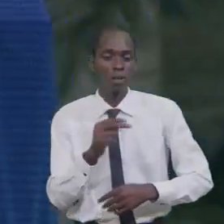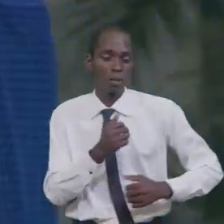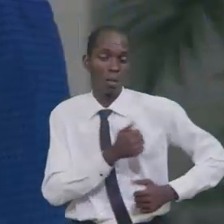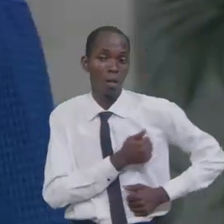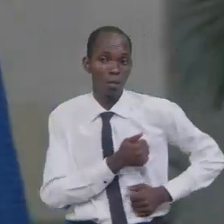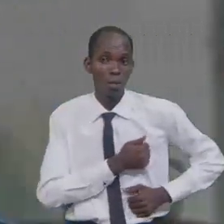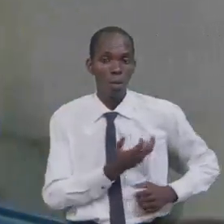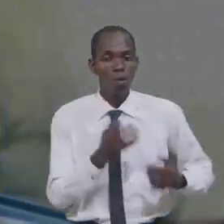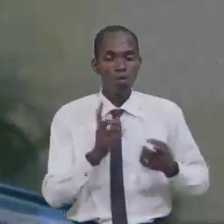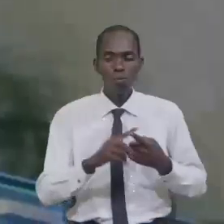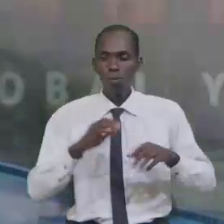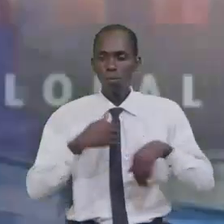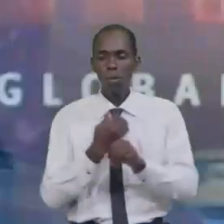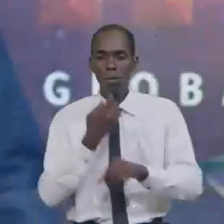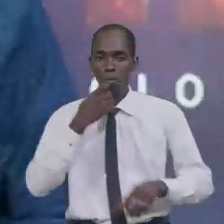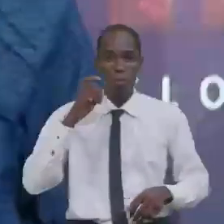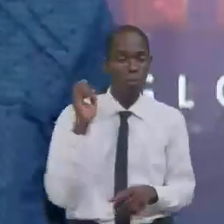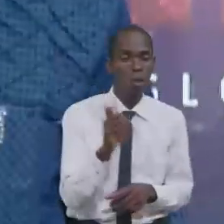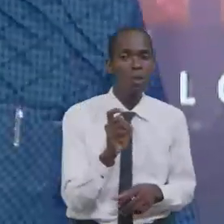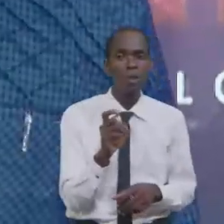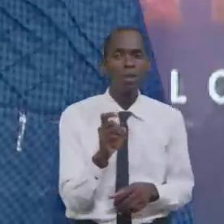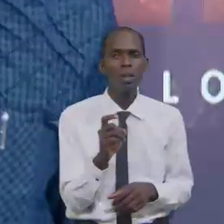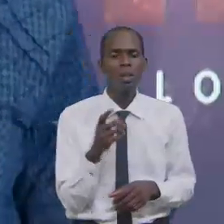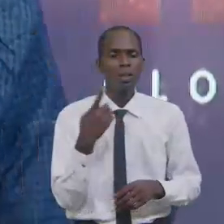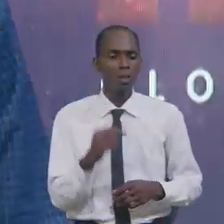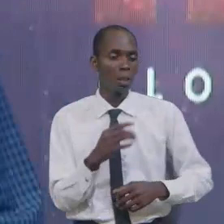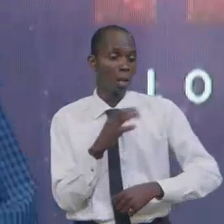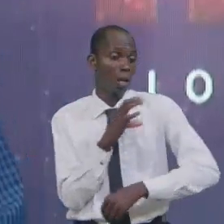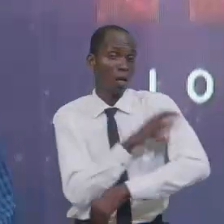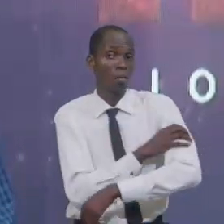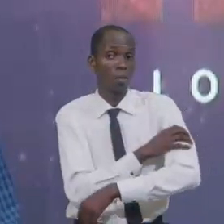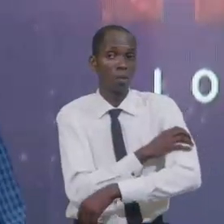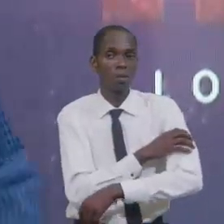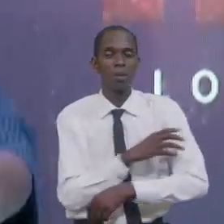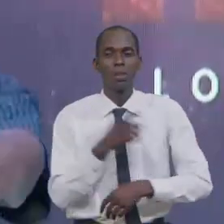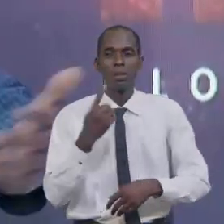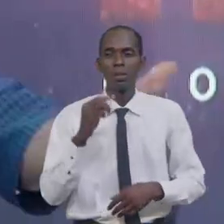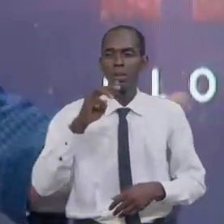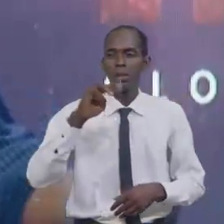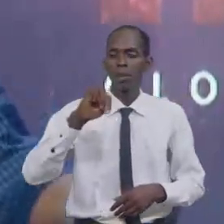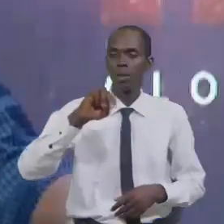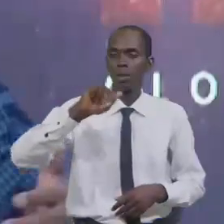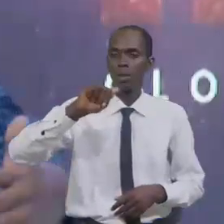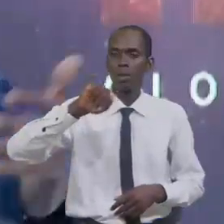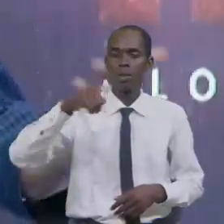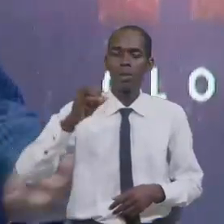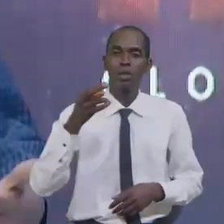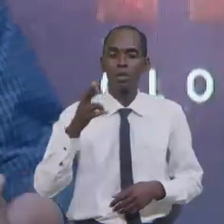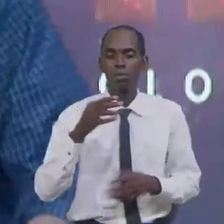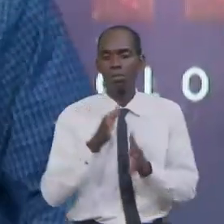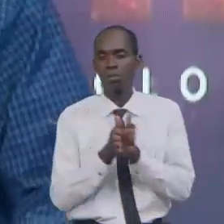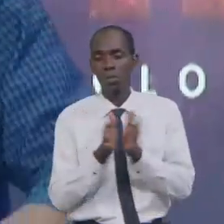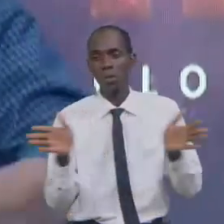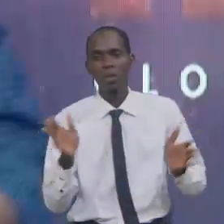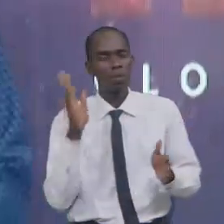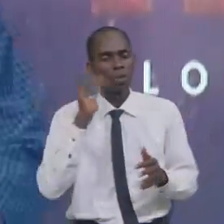to decree something, the captain, the major general does not come over the radio, over the